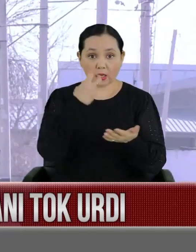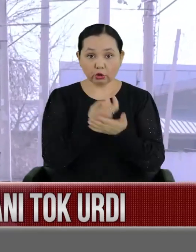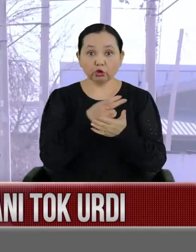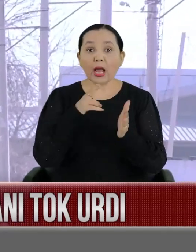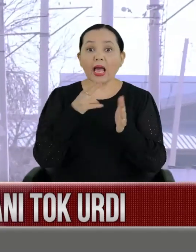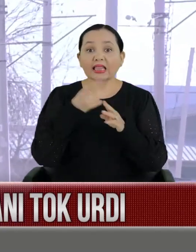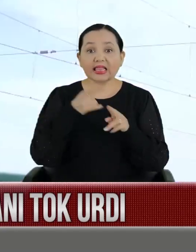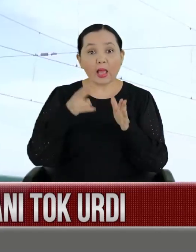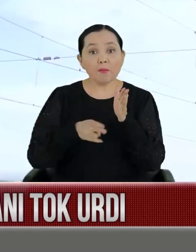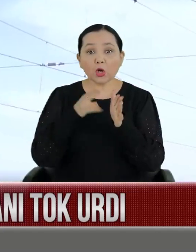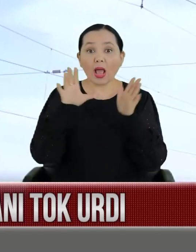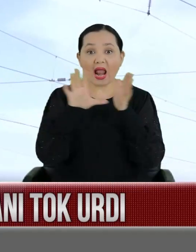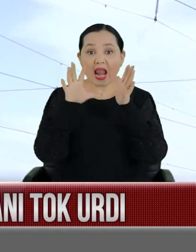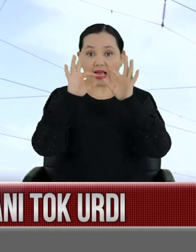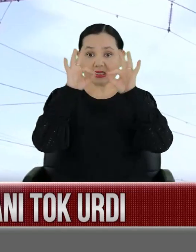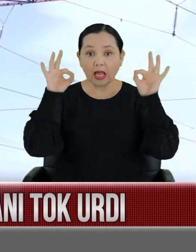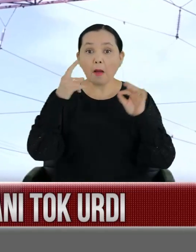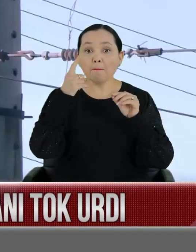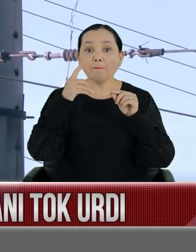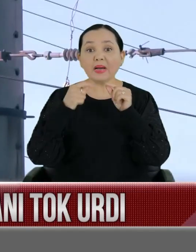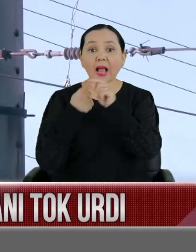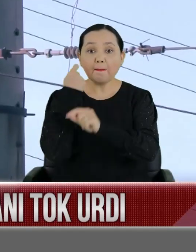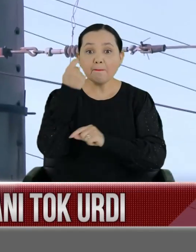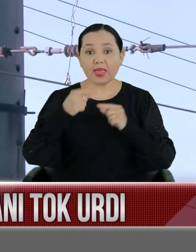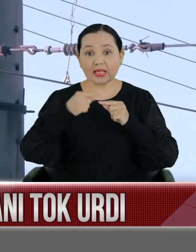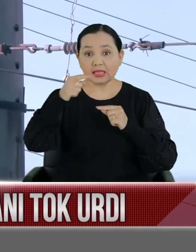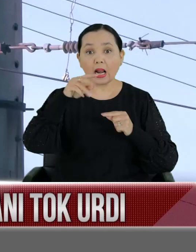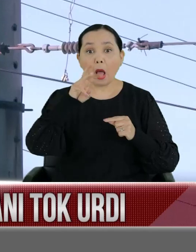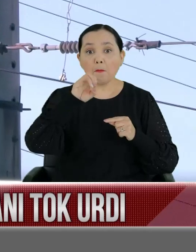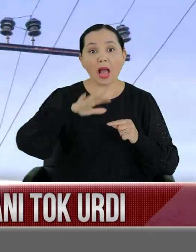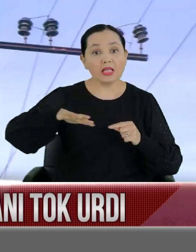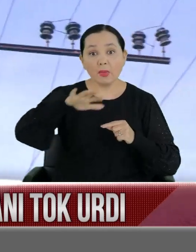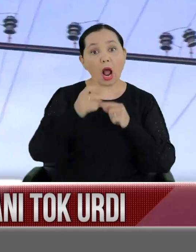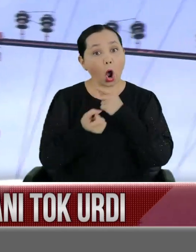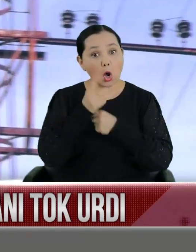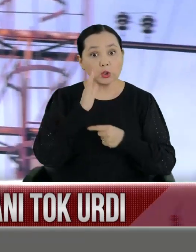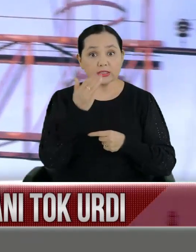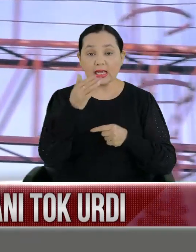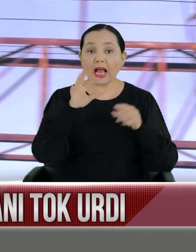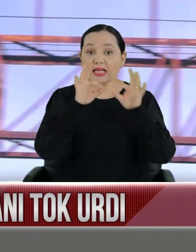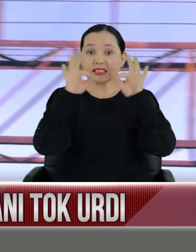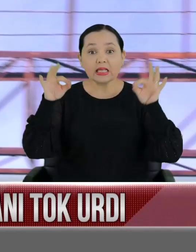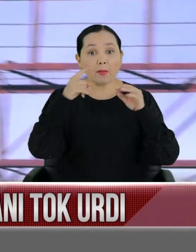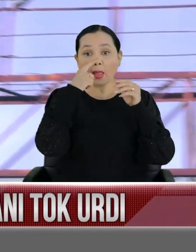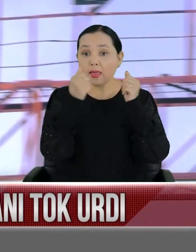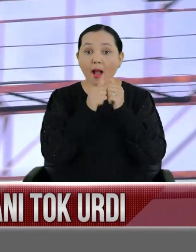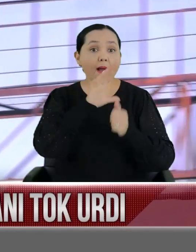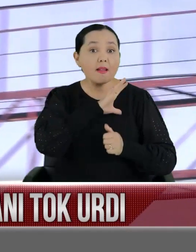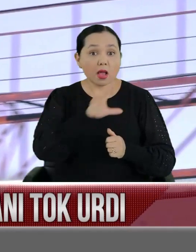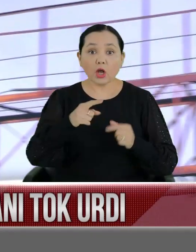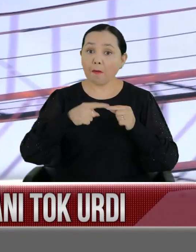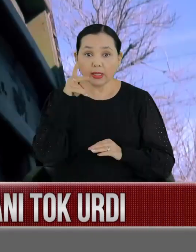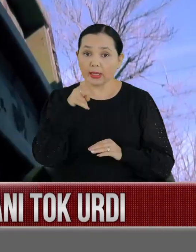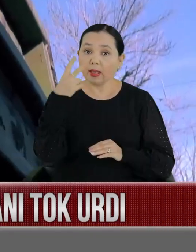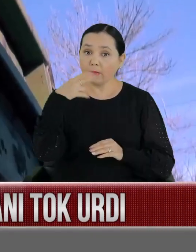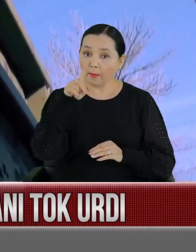yo'l ustidan o'tgan elektr simlari 1 metr oraliq masofada magnit maydon hosil qiladi. Ya'ni simga yaqinlashmadim-ku, orada hali masofa bor